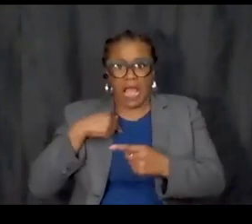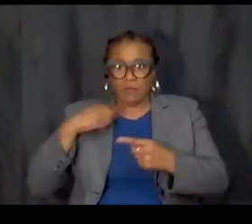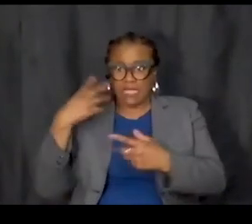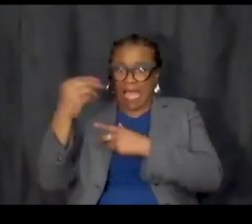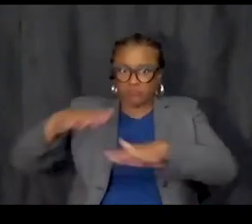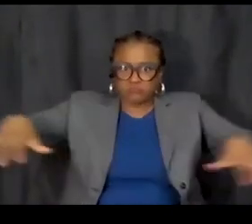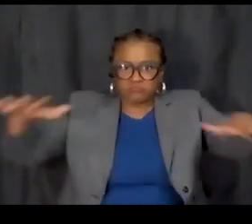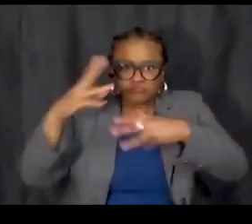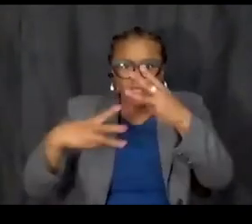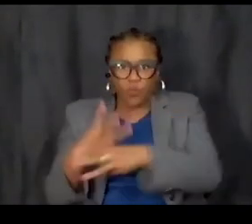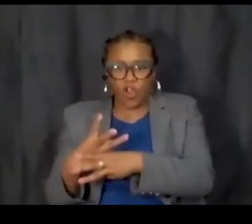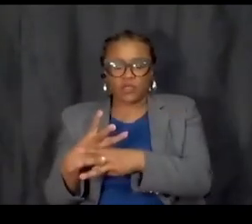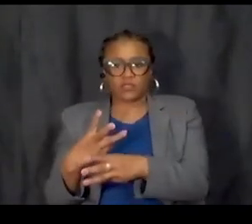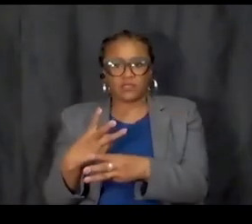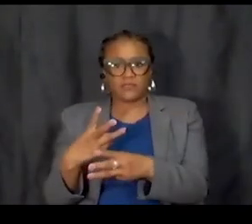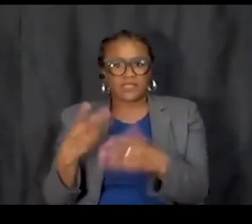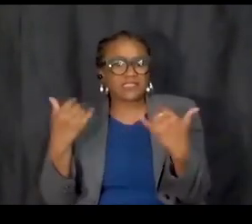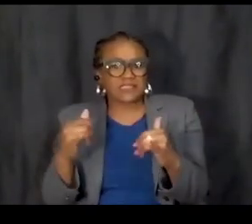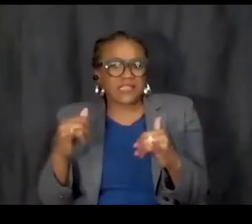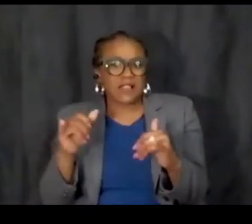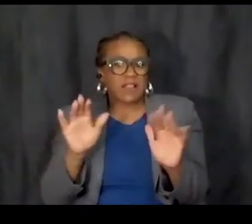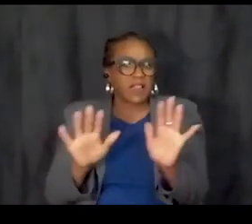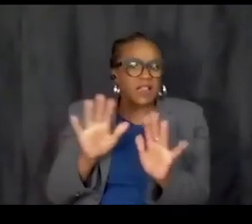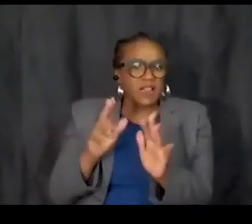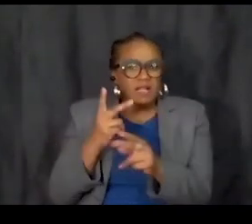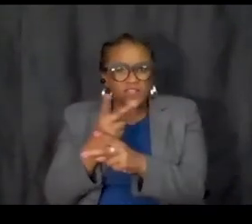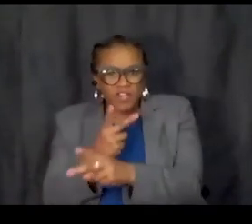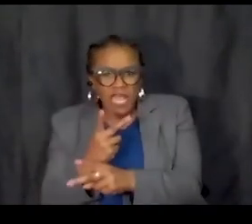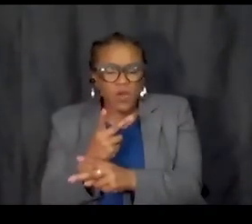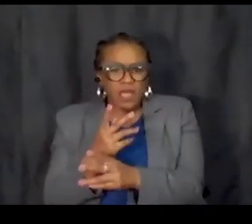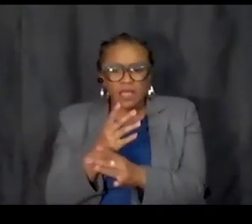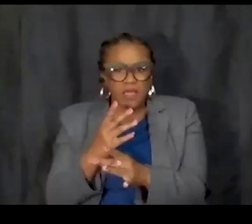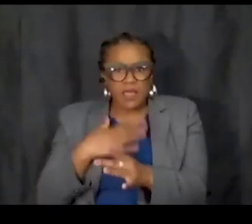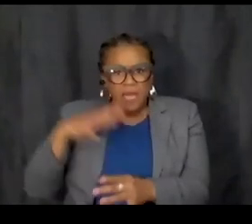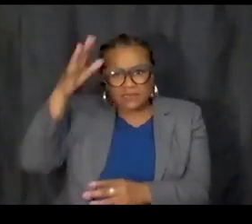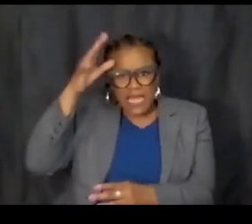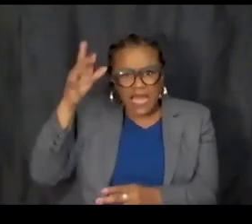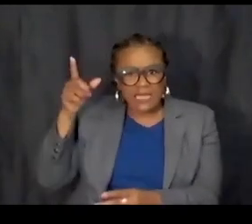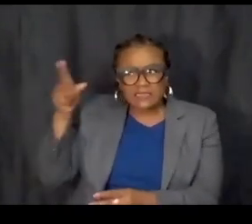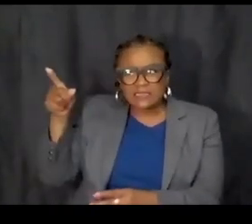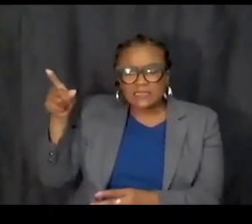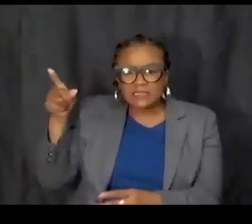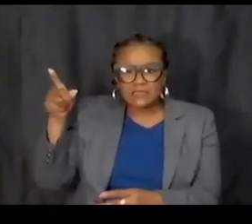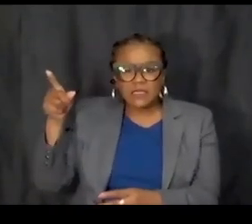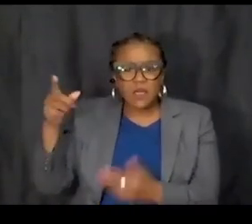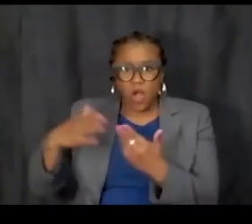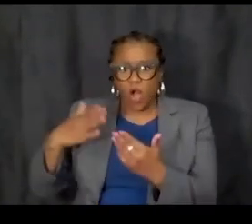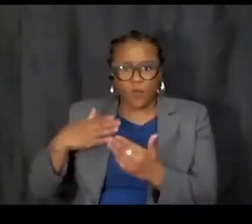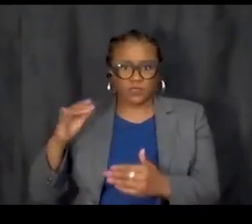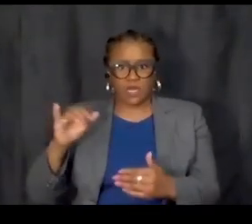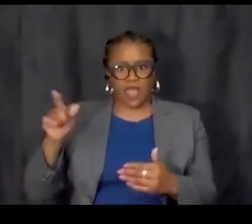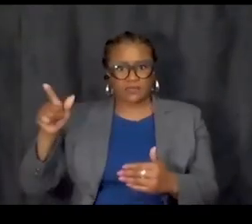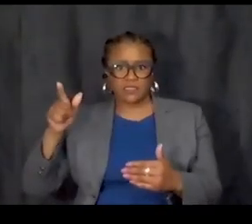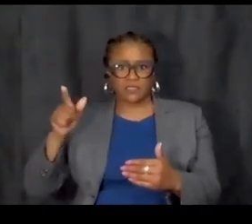And then there was still a kind of figuring out of like, you know, like my dad being like, almost like his presence being